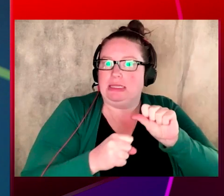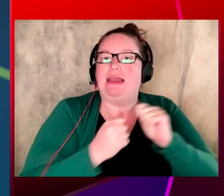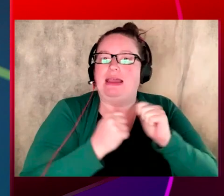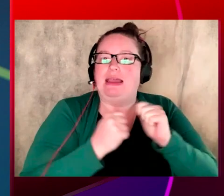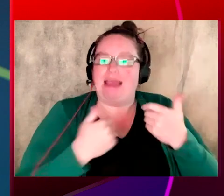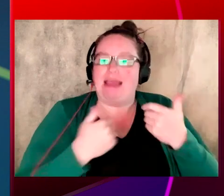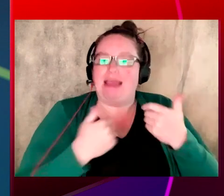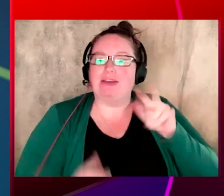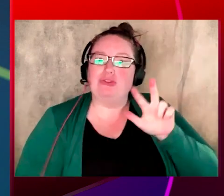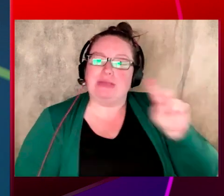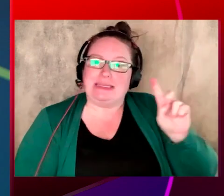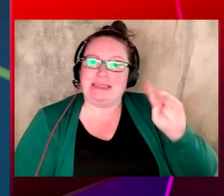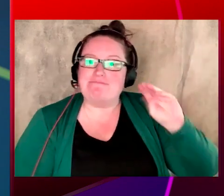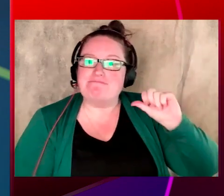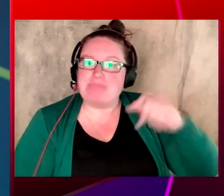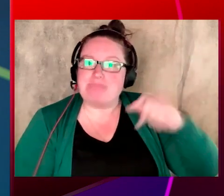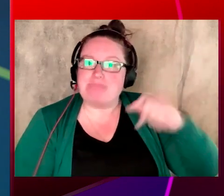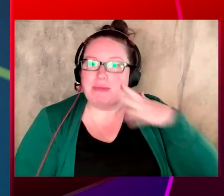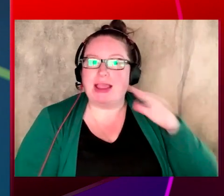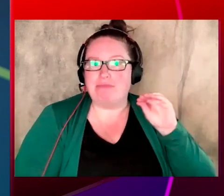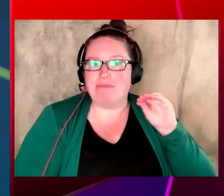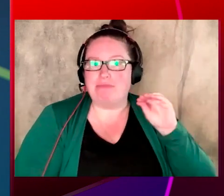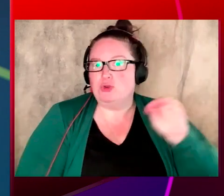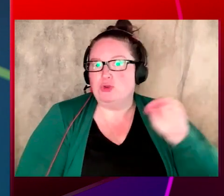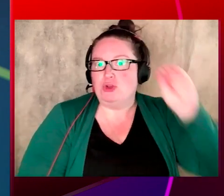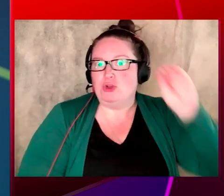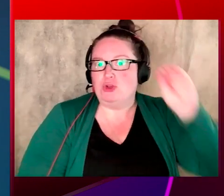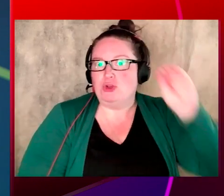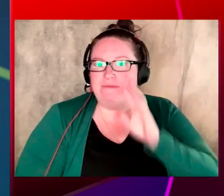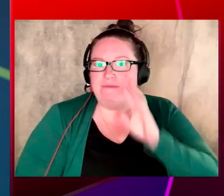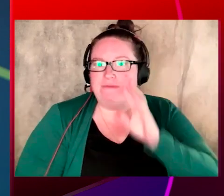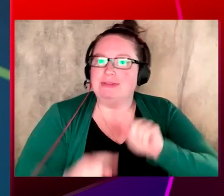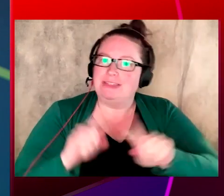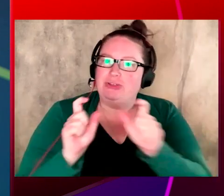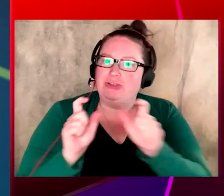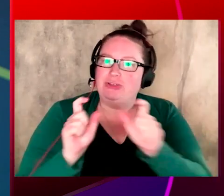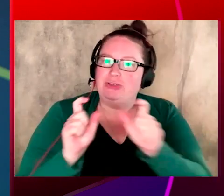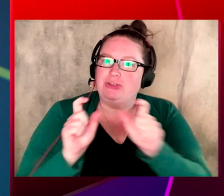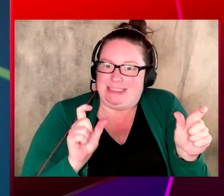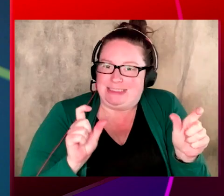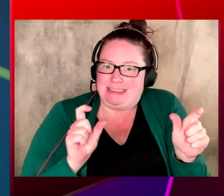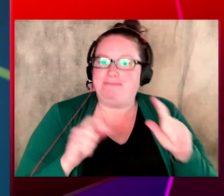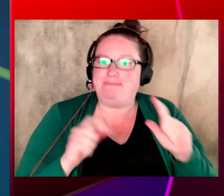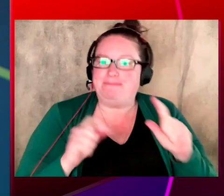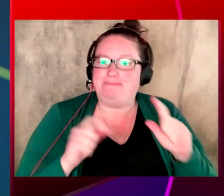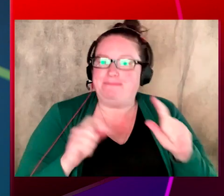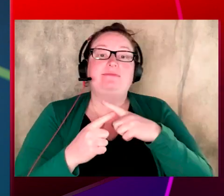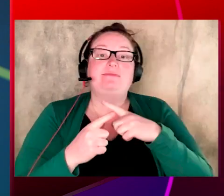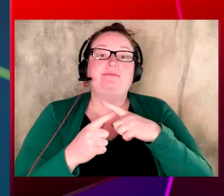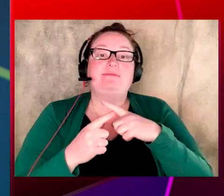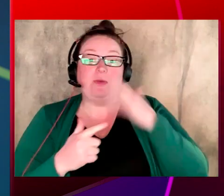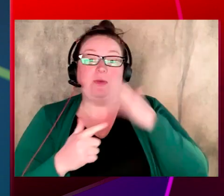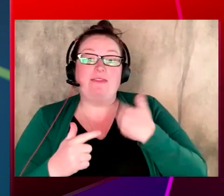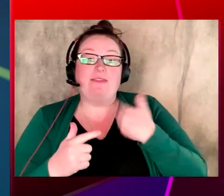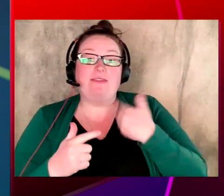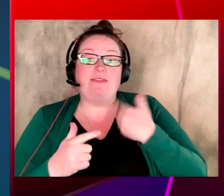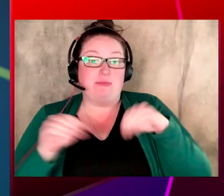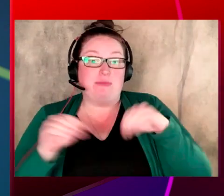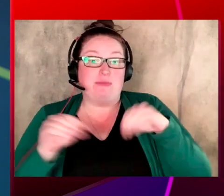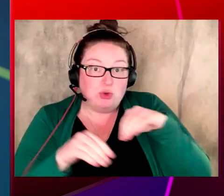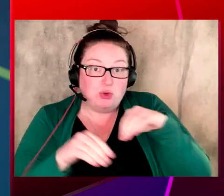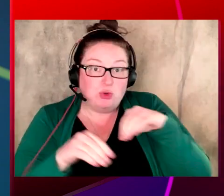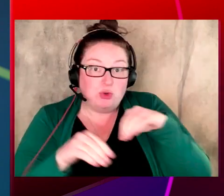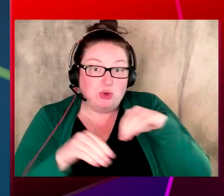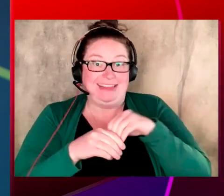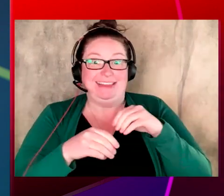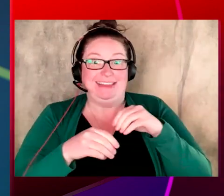map and move it onto different instances? Then you're going to have things that move in the simulation because you're simulating things. You're simulating people.